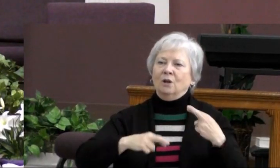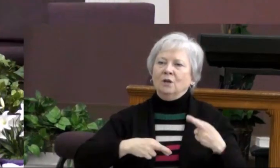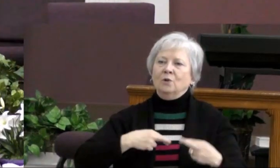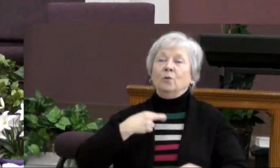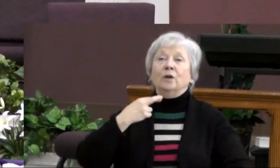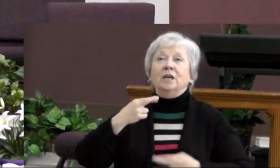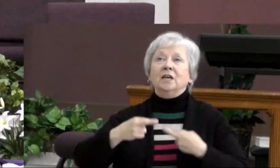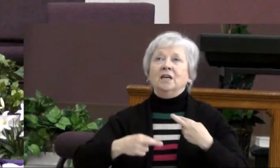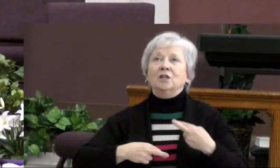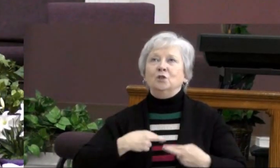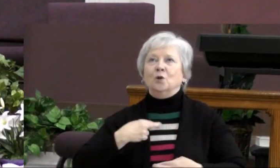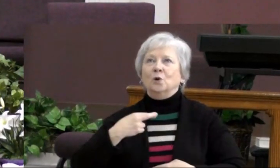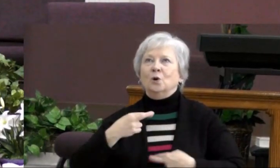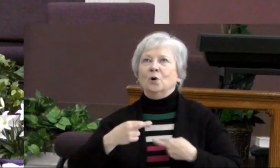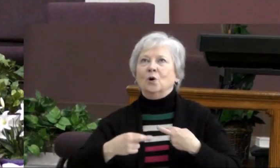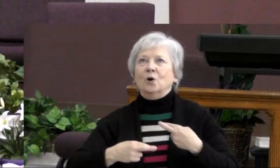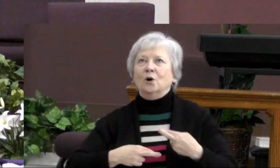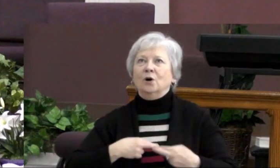soul.